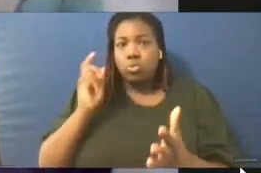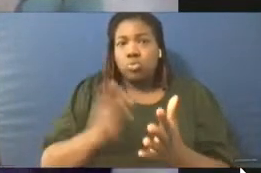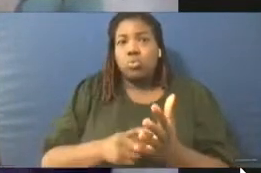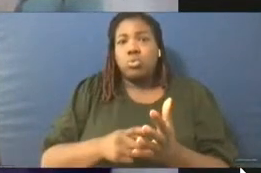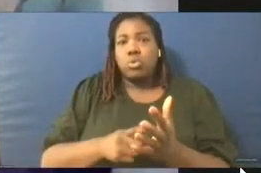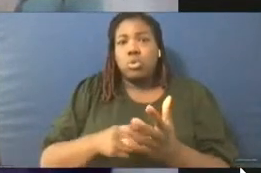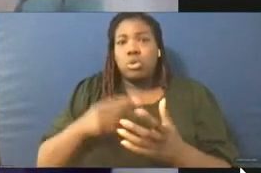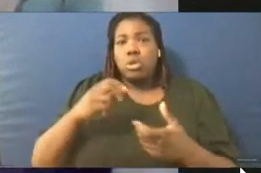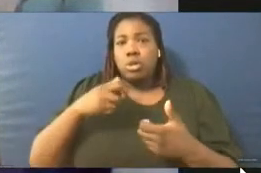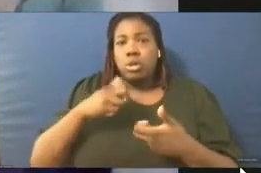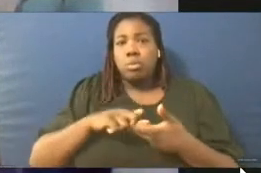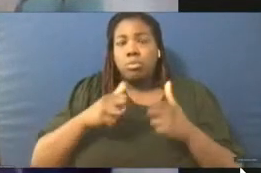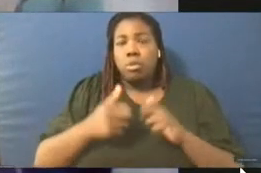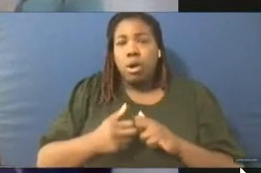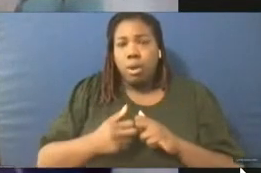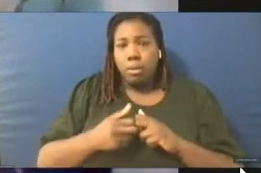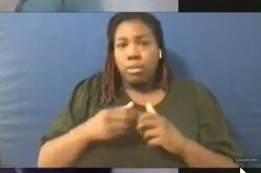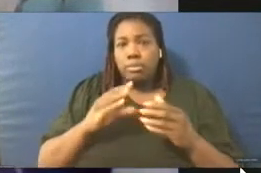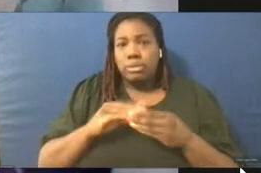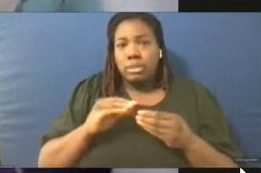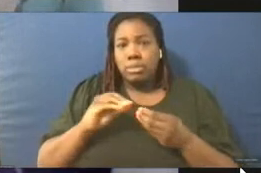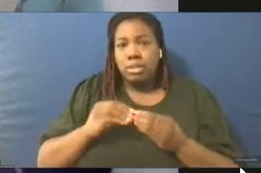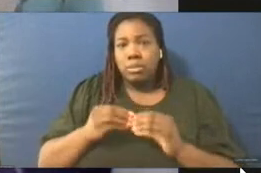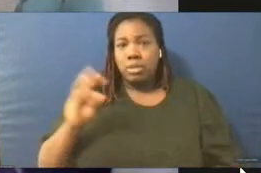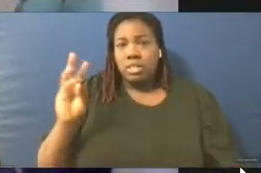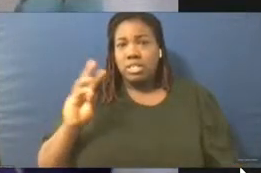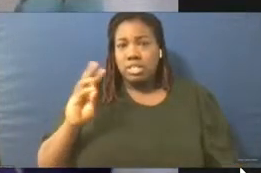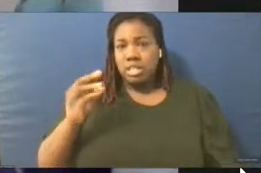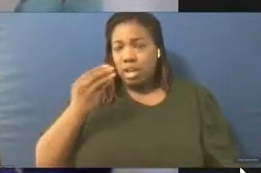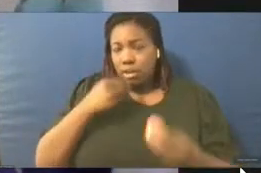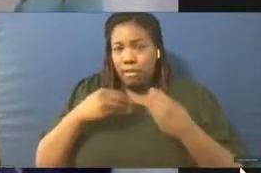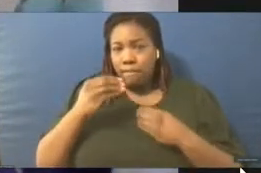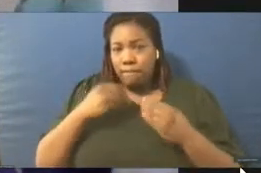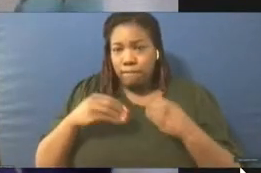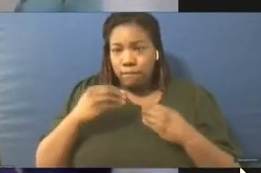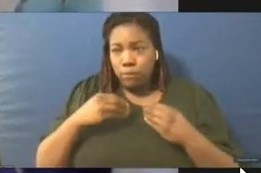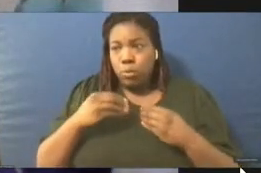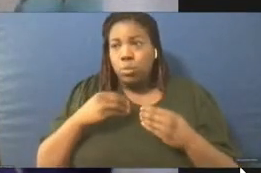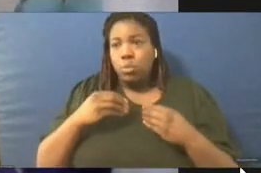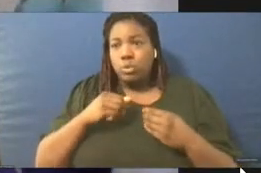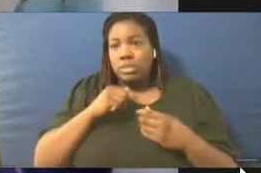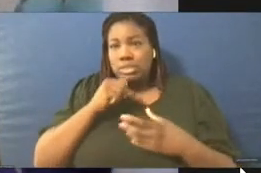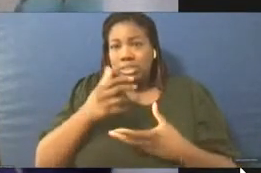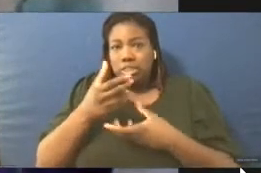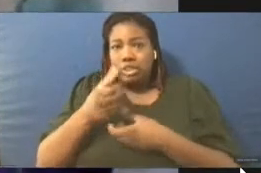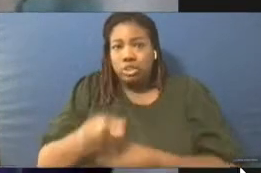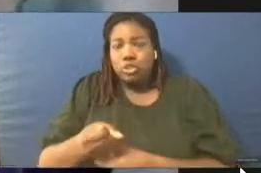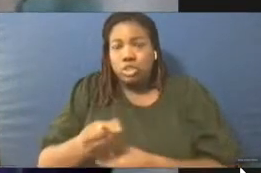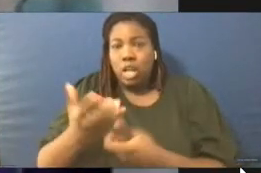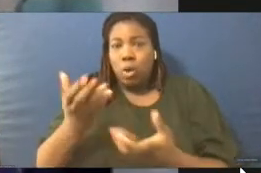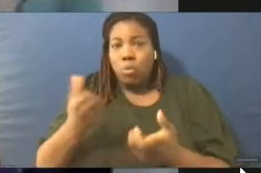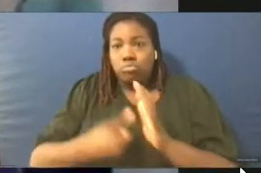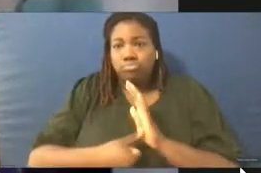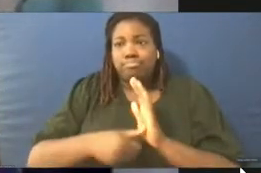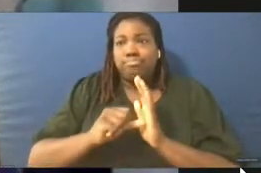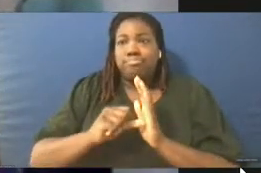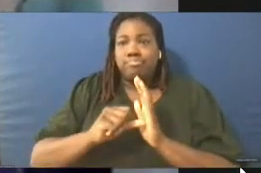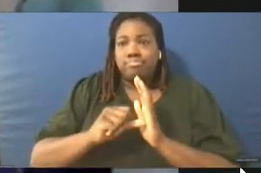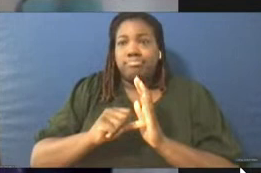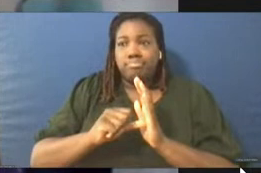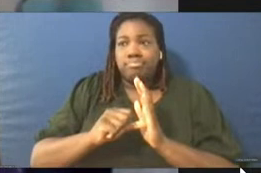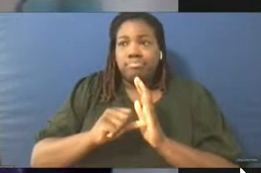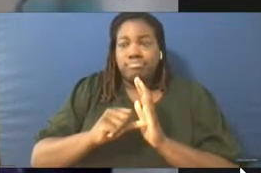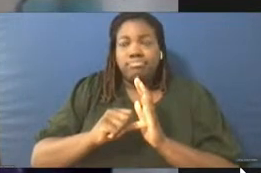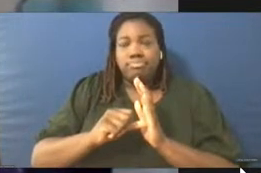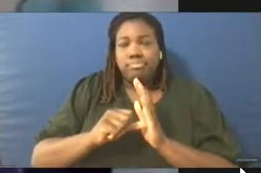problem statement 6 on food and nutrition insecurity. Really, really important. But I wanted to emphasize the